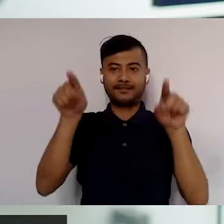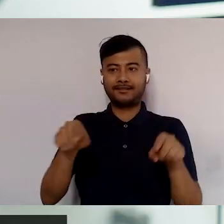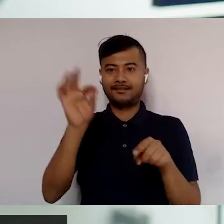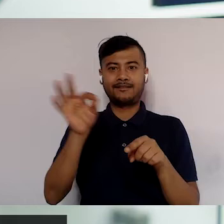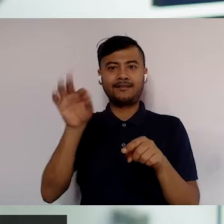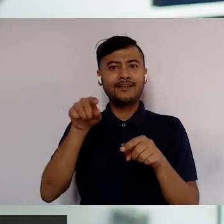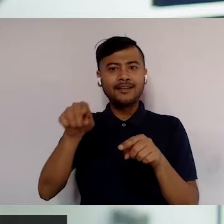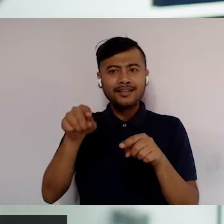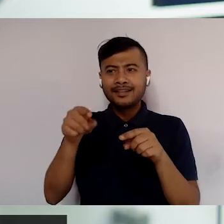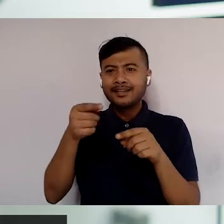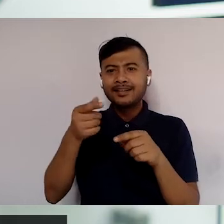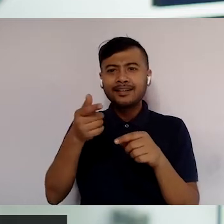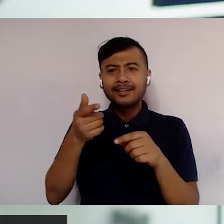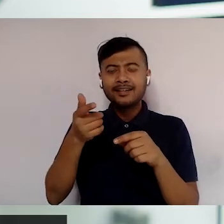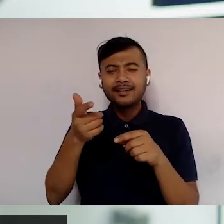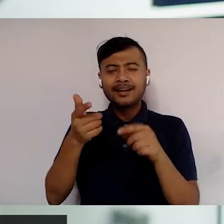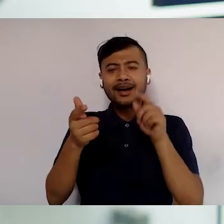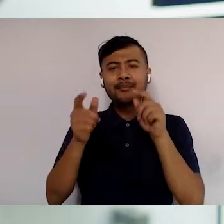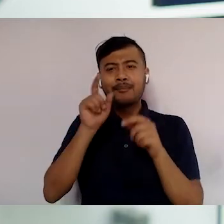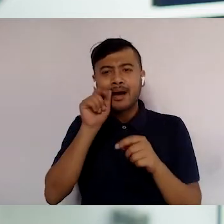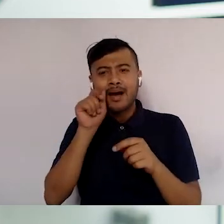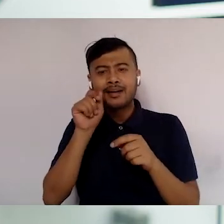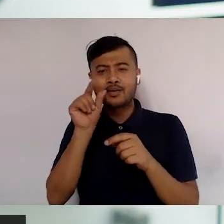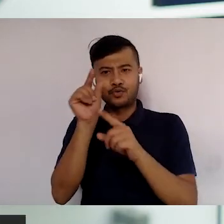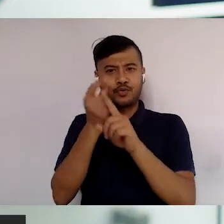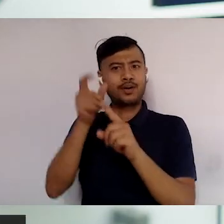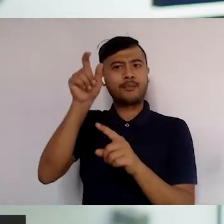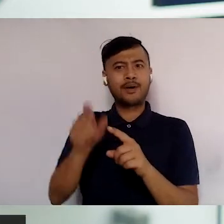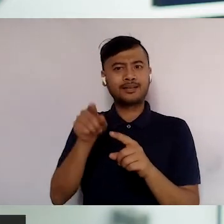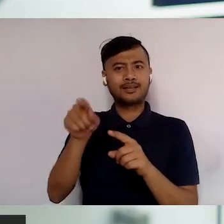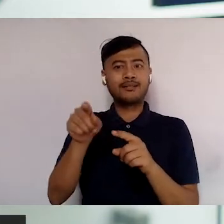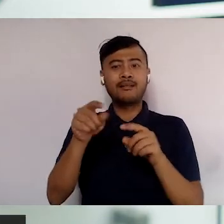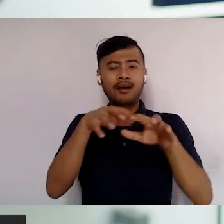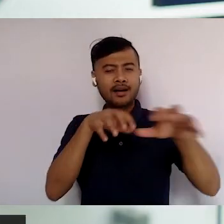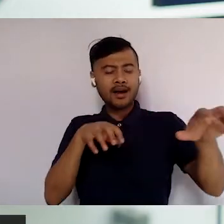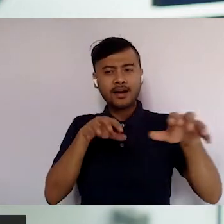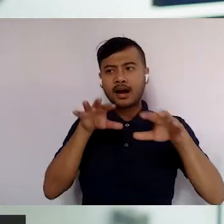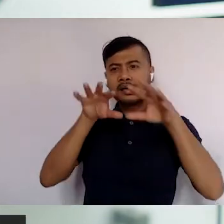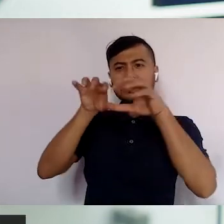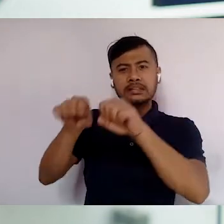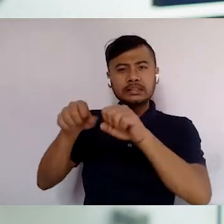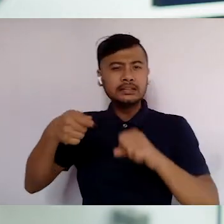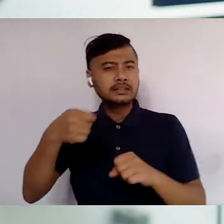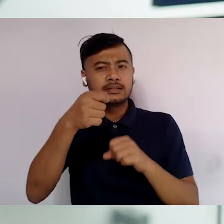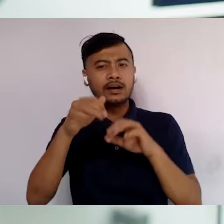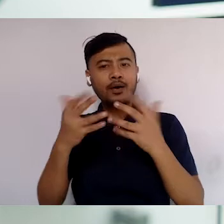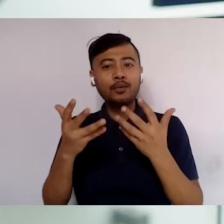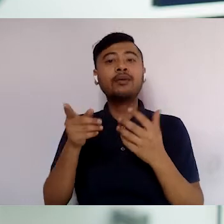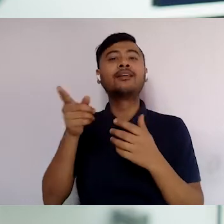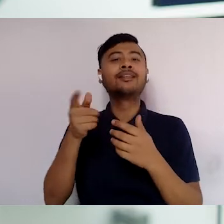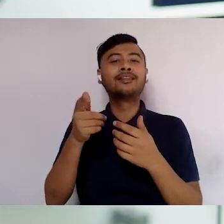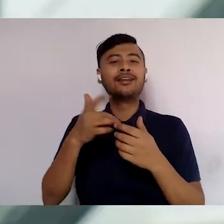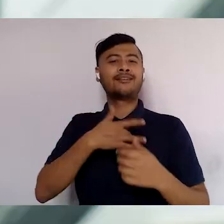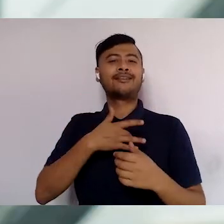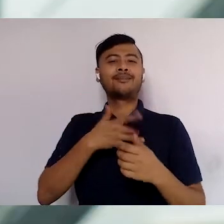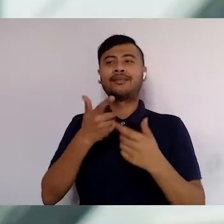can speculate that our makers were already aware of the incidents in which English officers were attacked by tigers on their frequent hunting